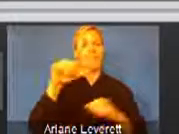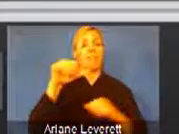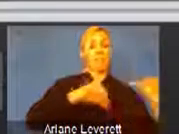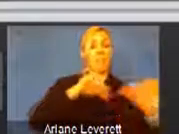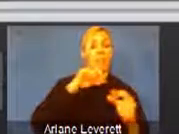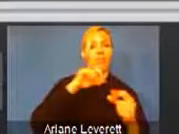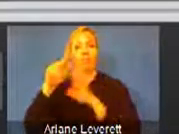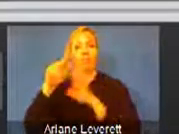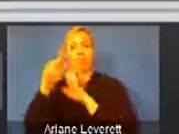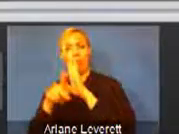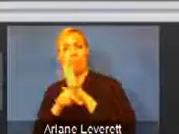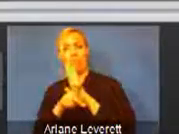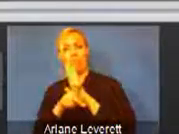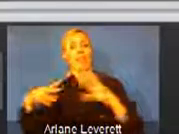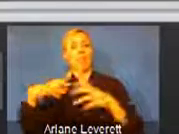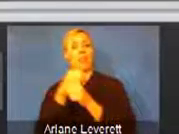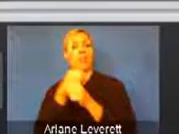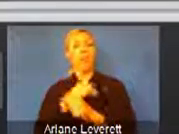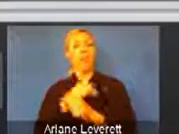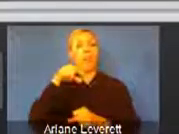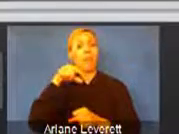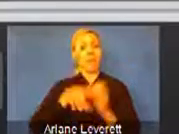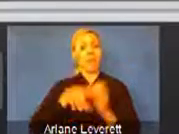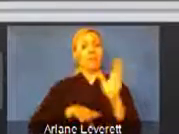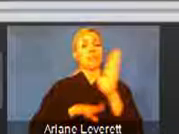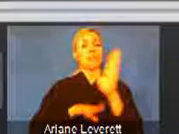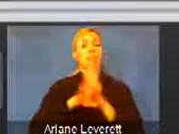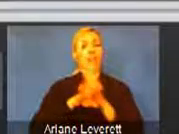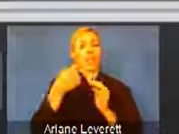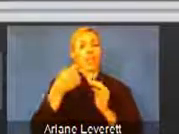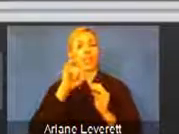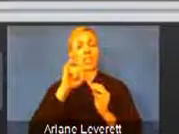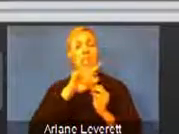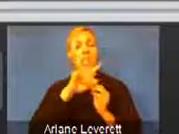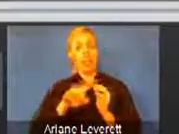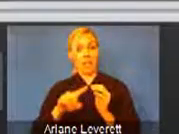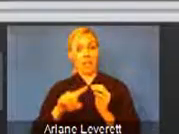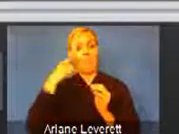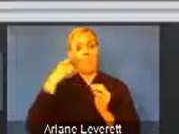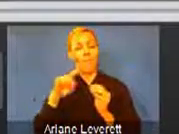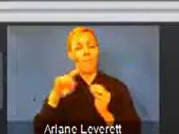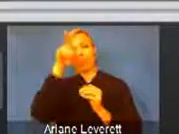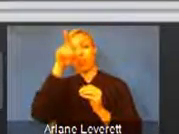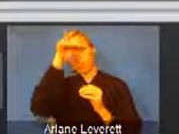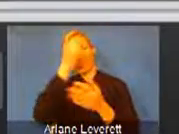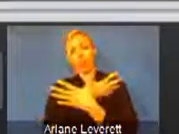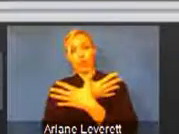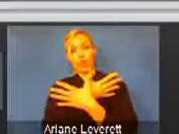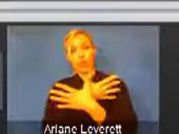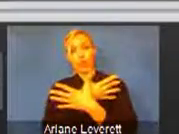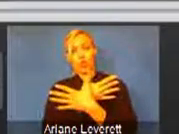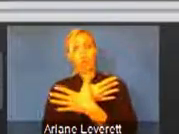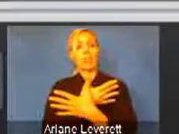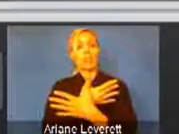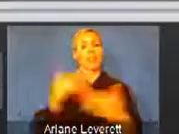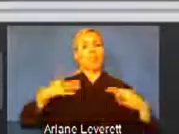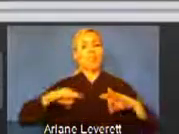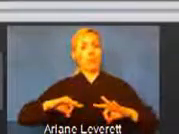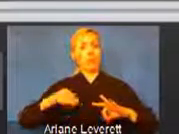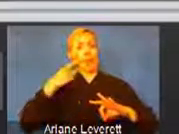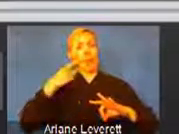the GIZ developed on behalf of the German Ministry of Economic Cooperation and Development.